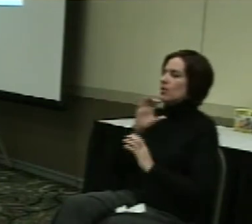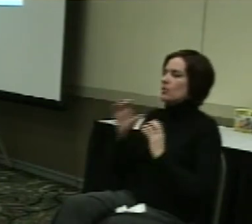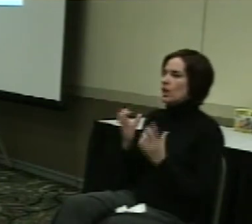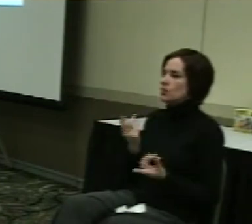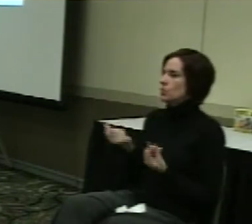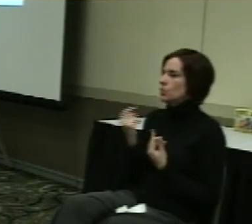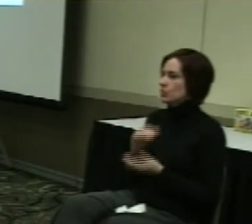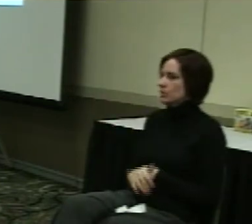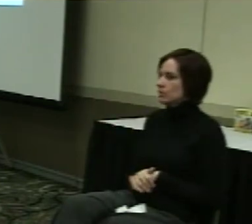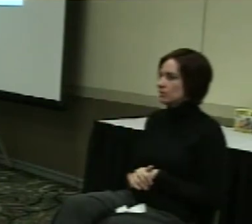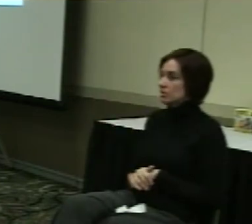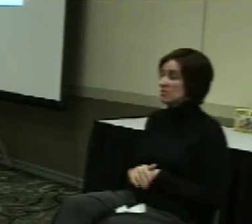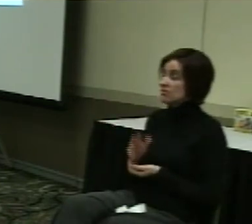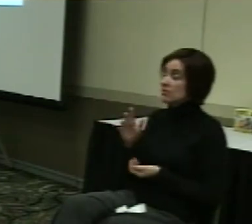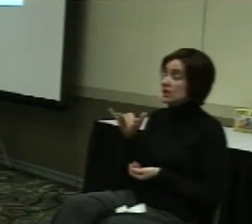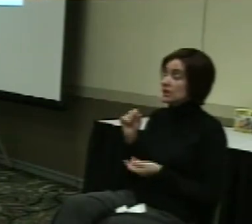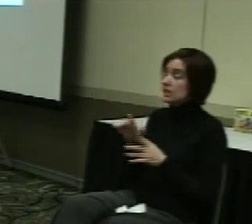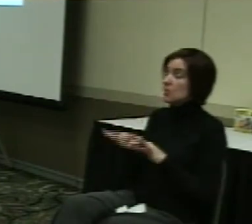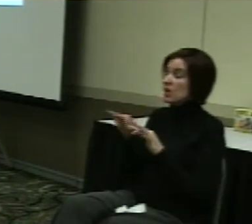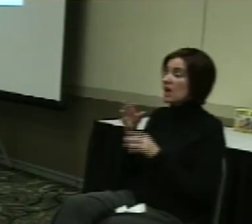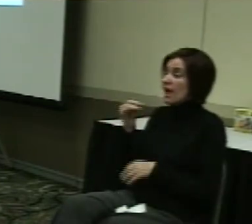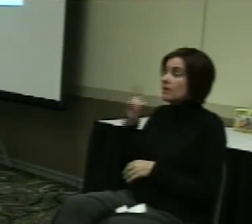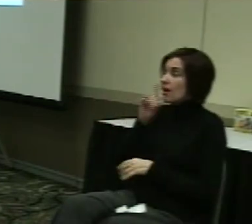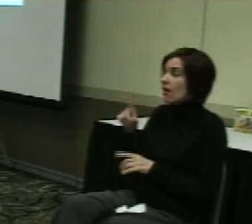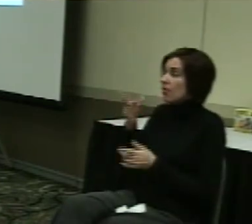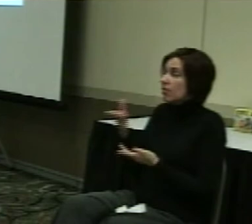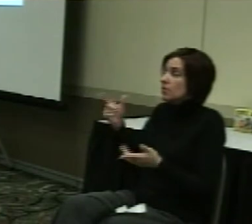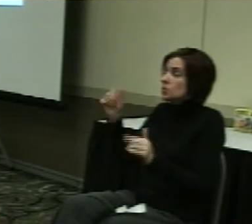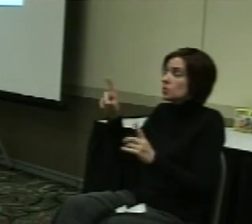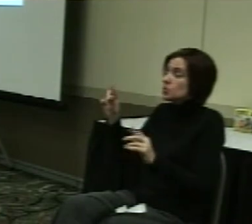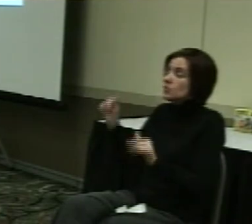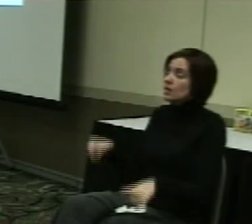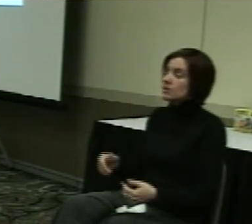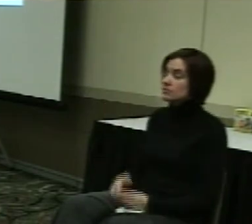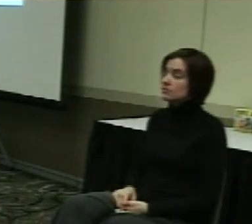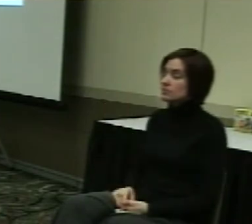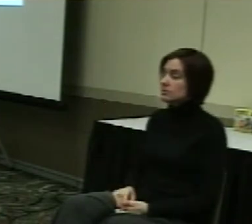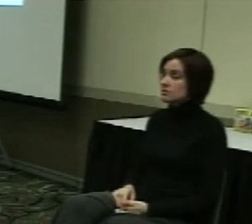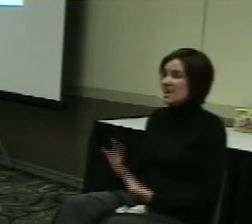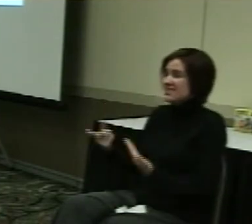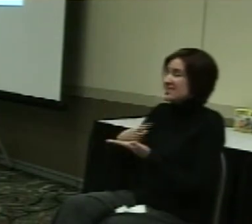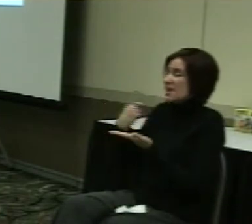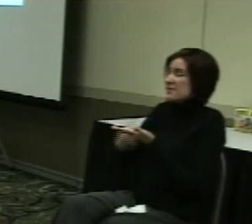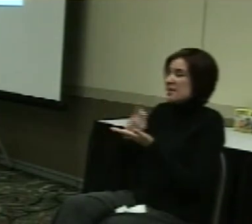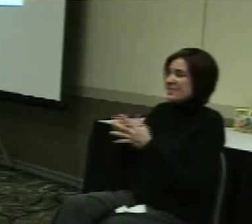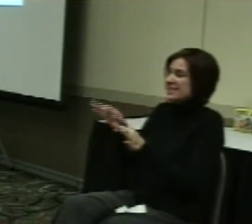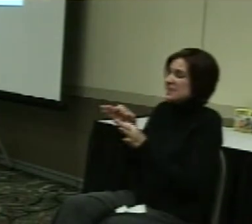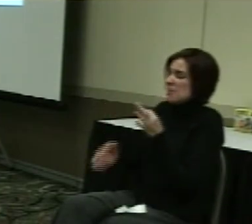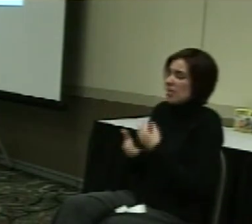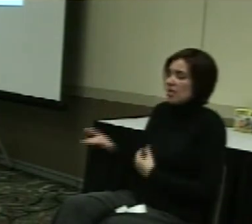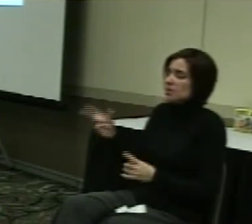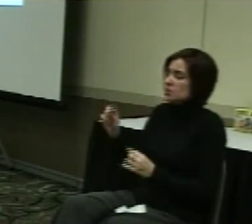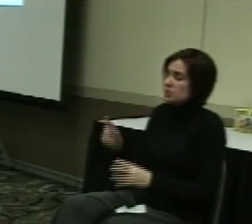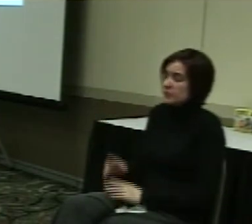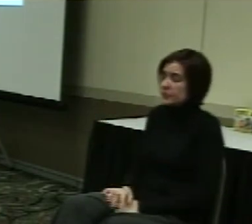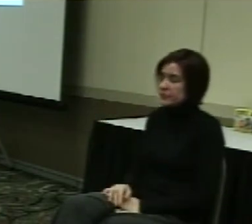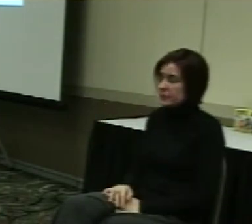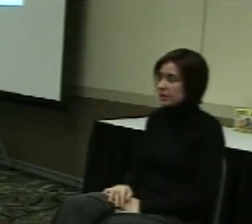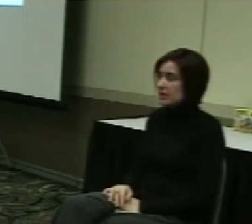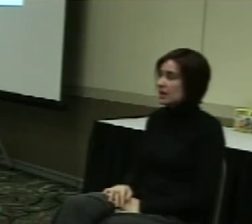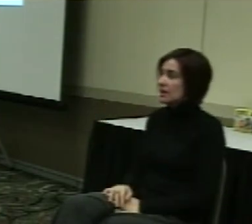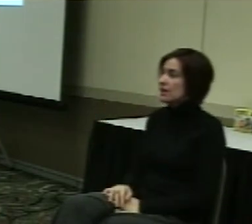something really worthwhile, and there are things that can be done. Simple things sometimes can make such a big difference, you know, and